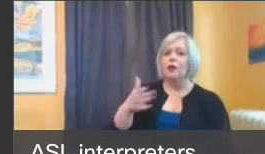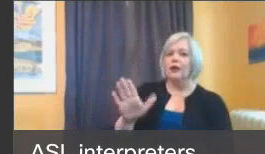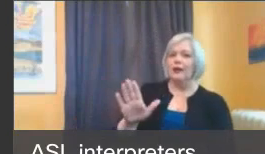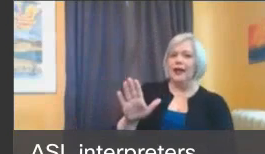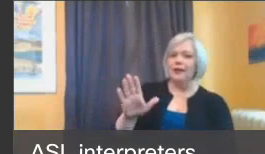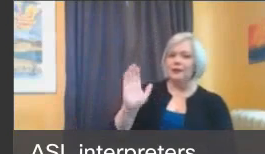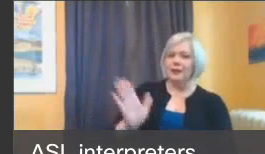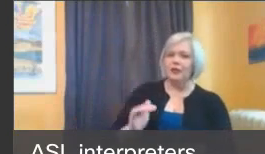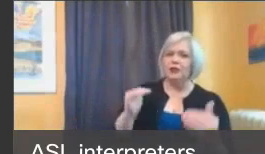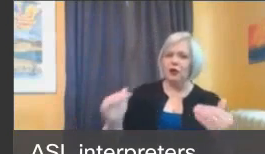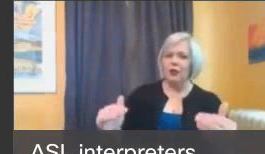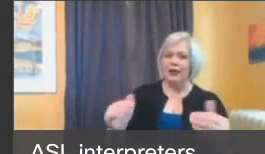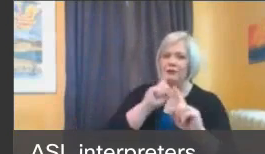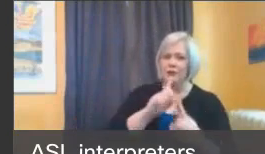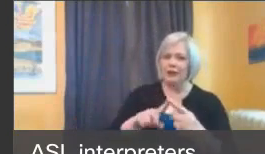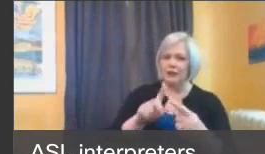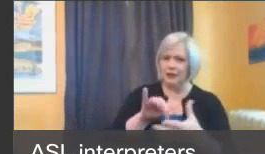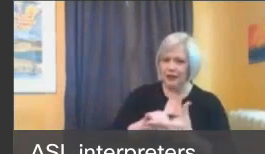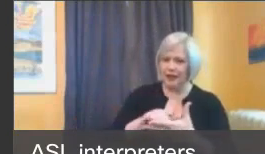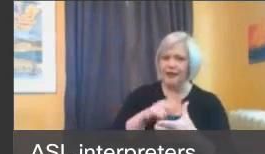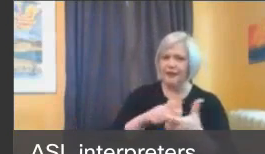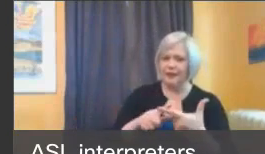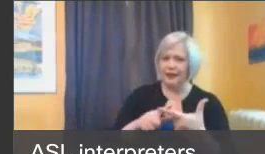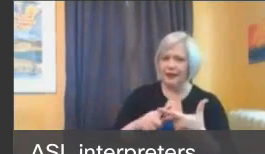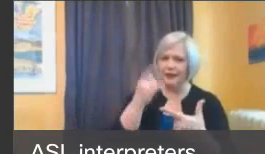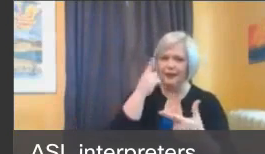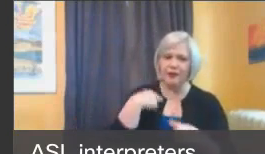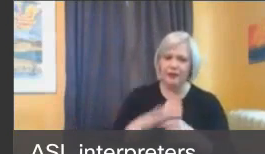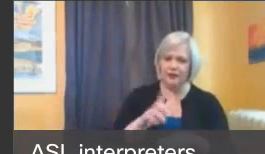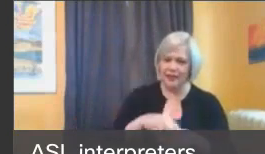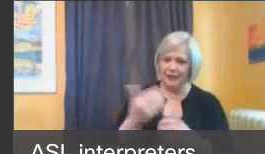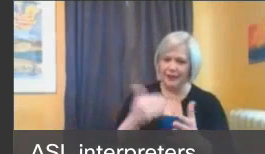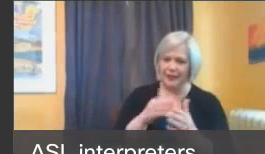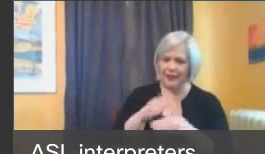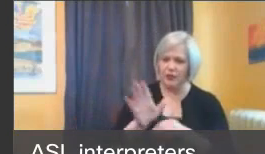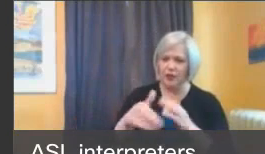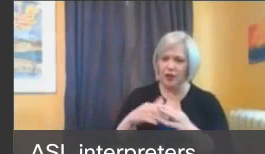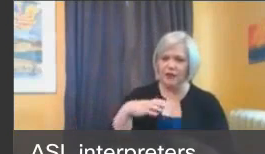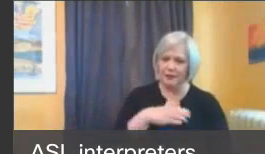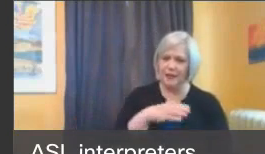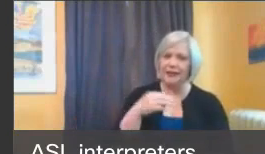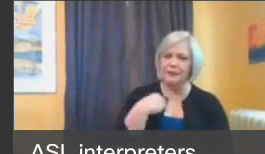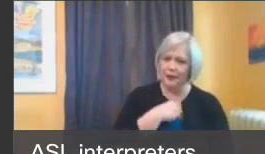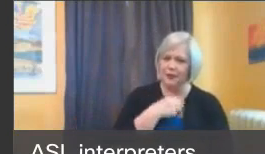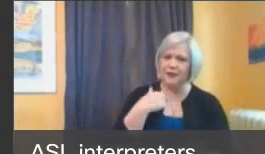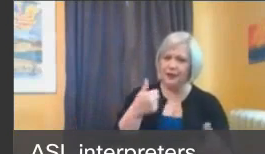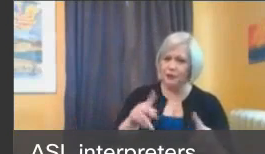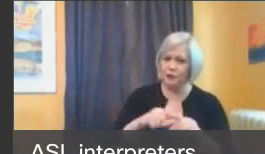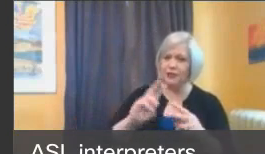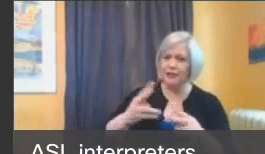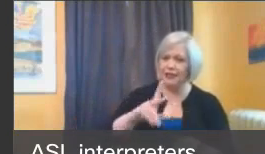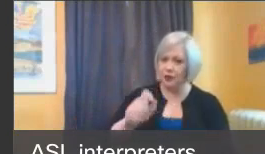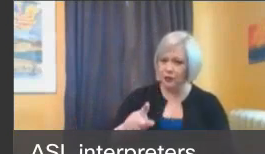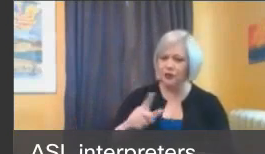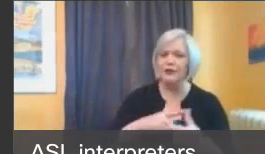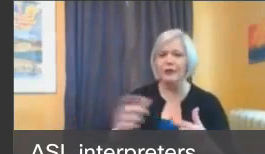allow speakers to go ahead and respond to that. And then if we have time, again, after all committee members have had an opportunity for a second question,